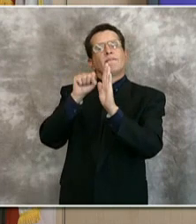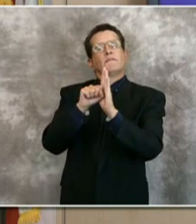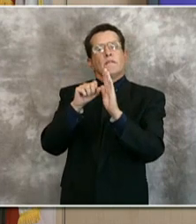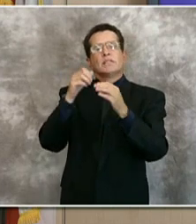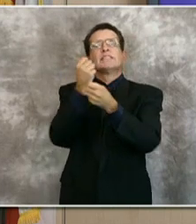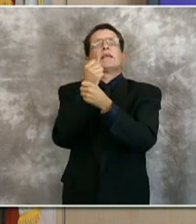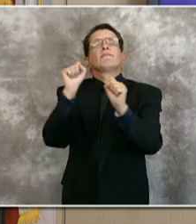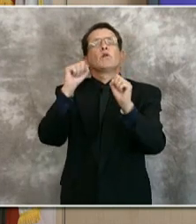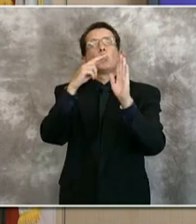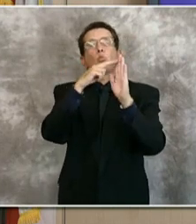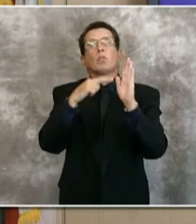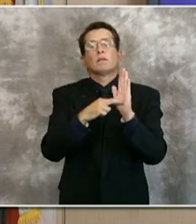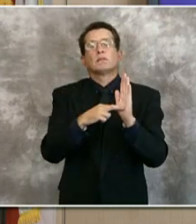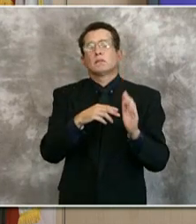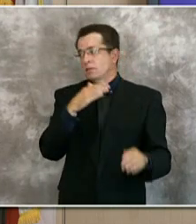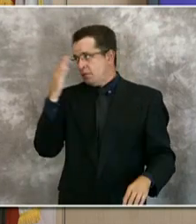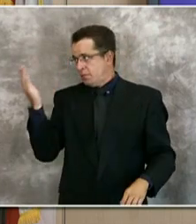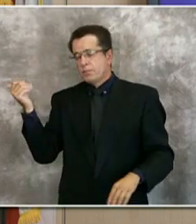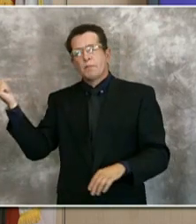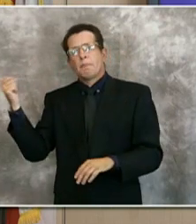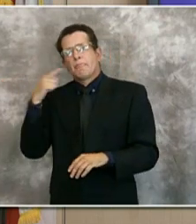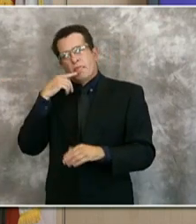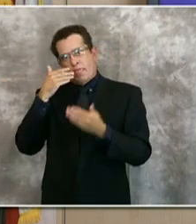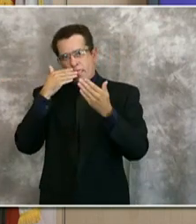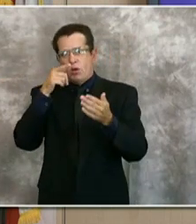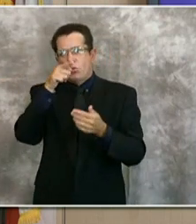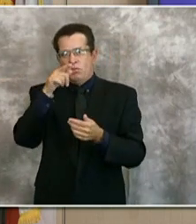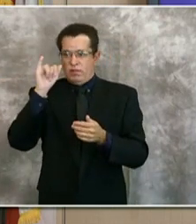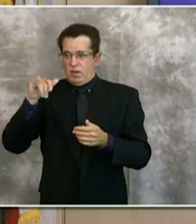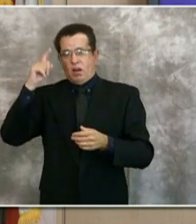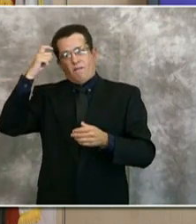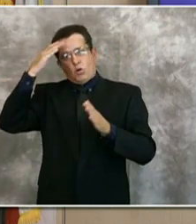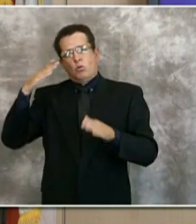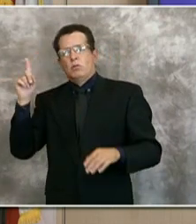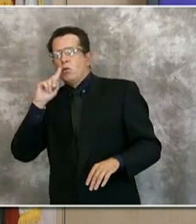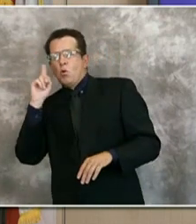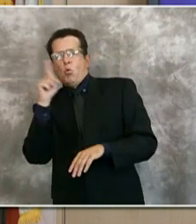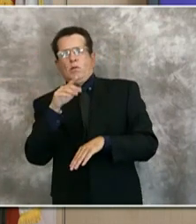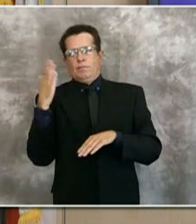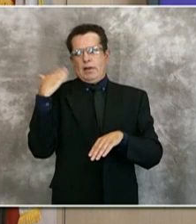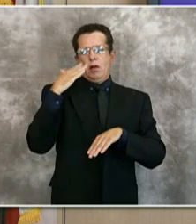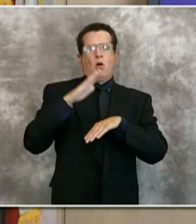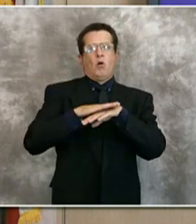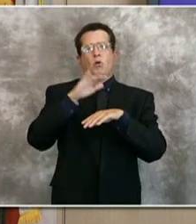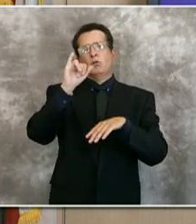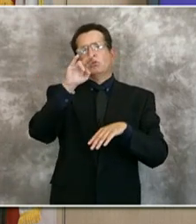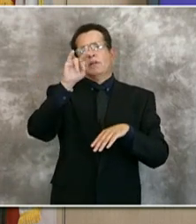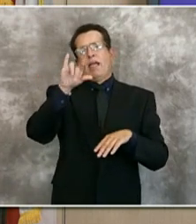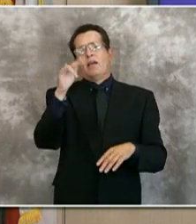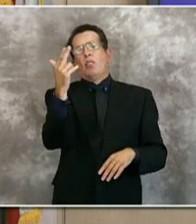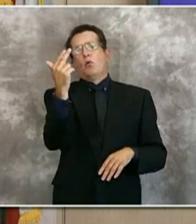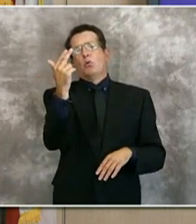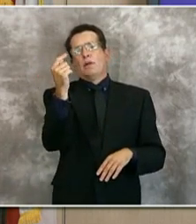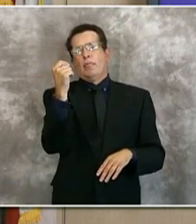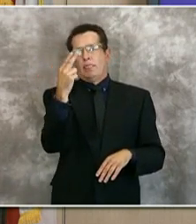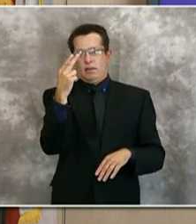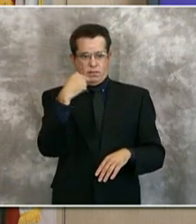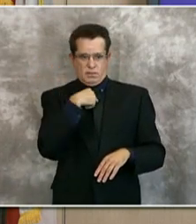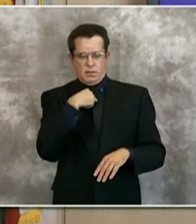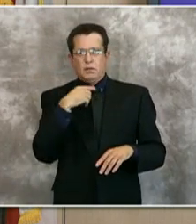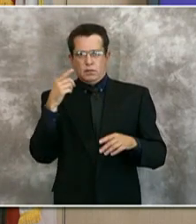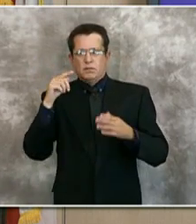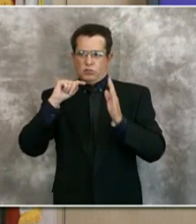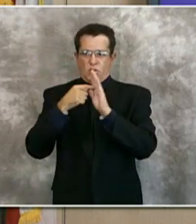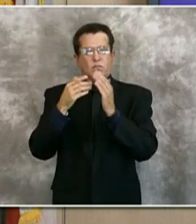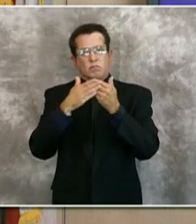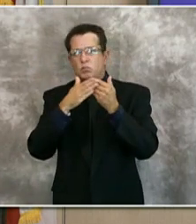Thank you for that question. The governor put out the indoor restrictions on the 13th. Here in San Diego County, it was not in effect until the 15th,